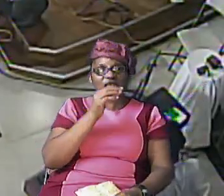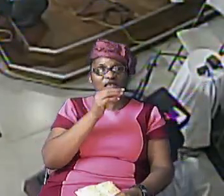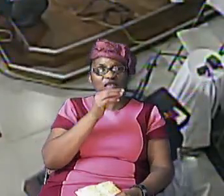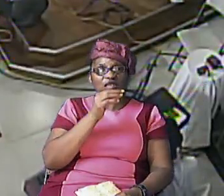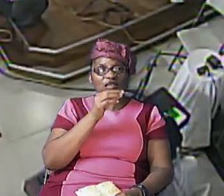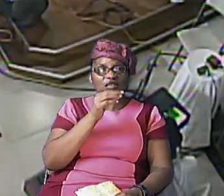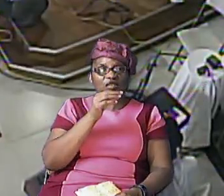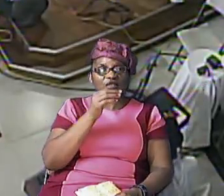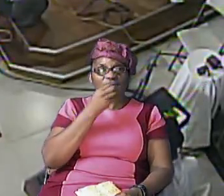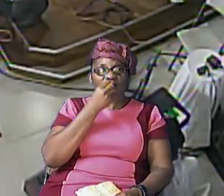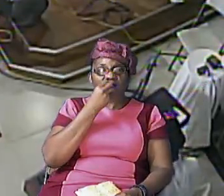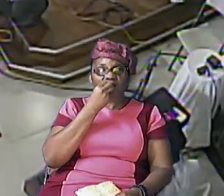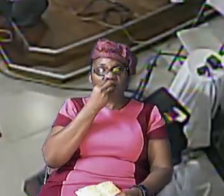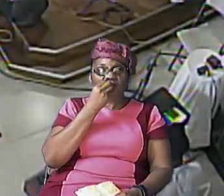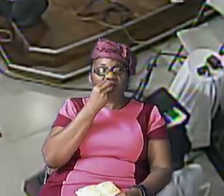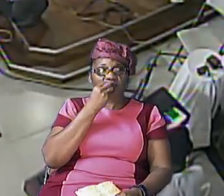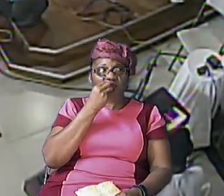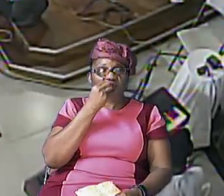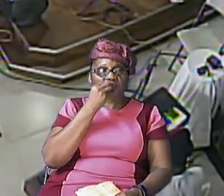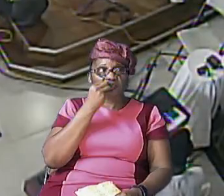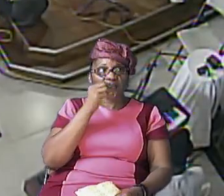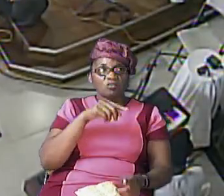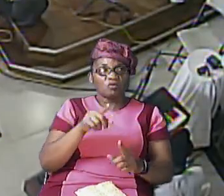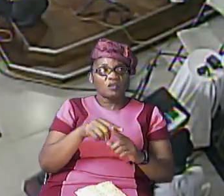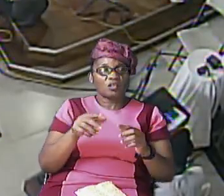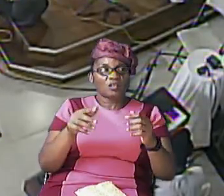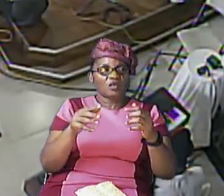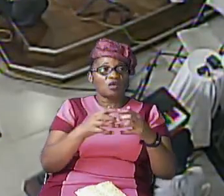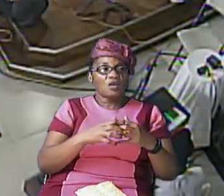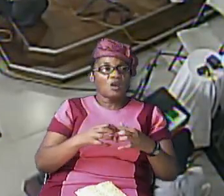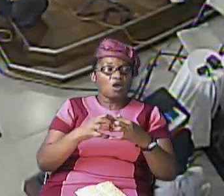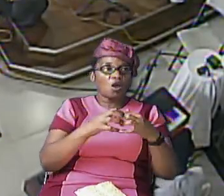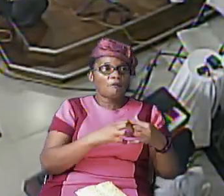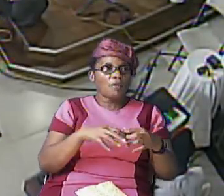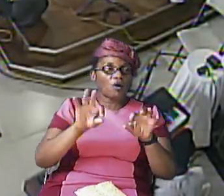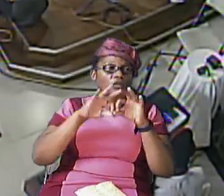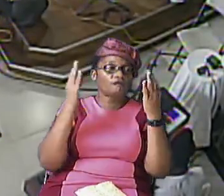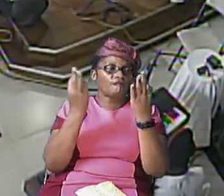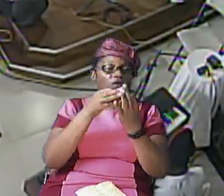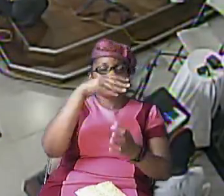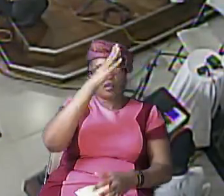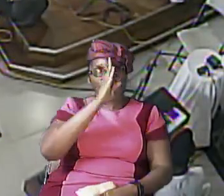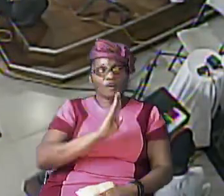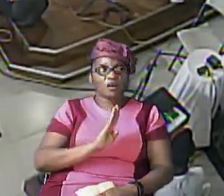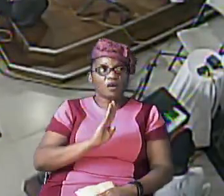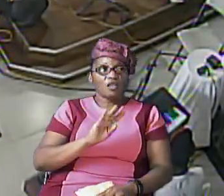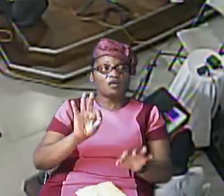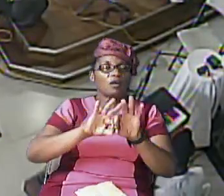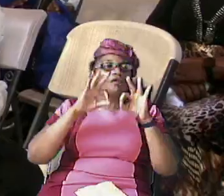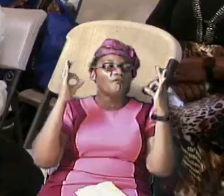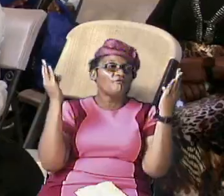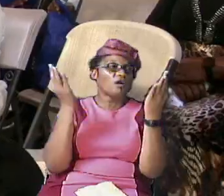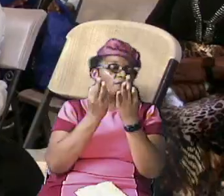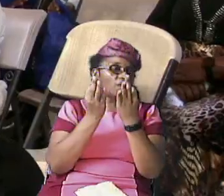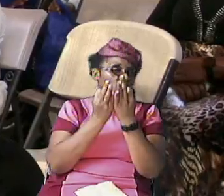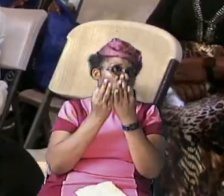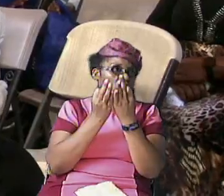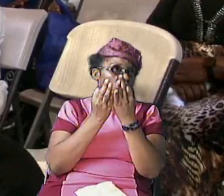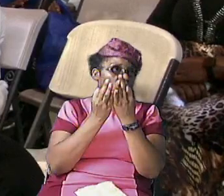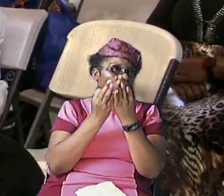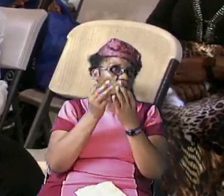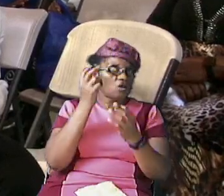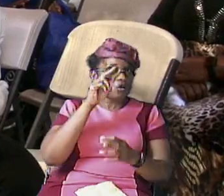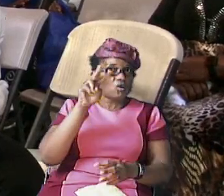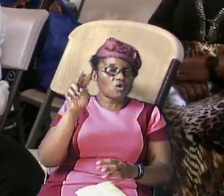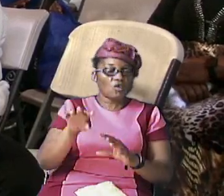And you know, brethren, when you are among the family of God, I mean family. Family look out